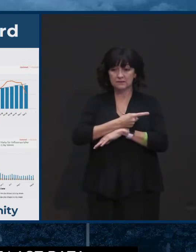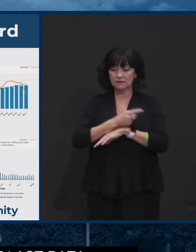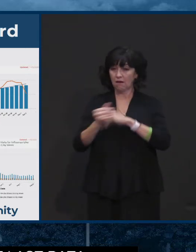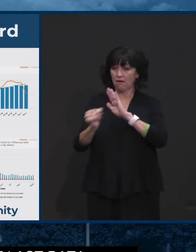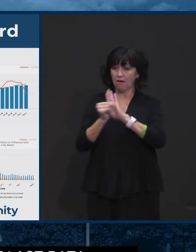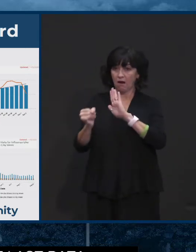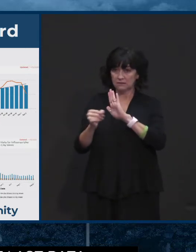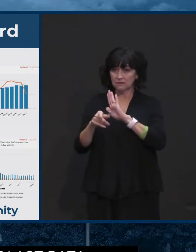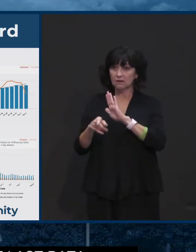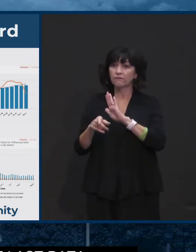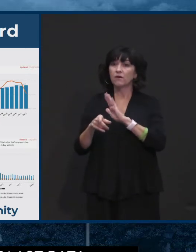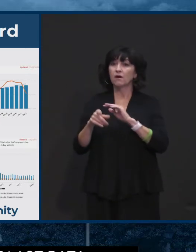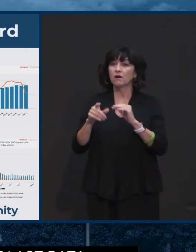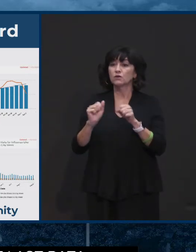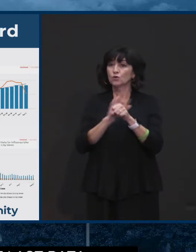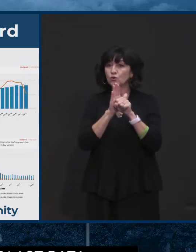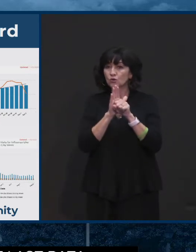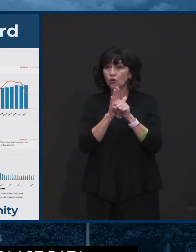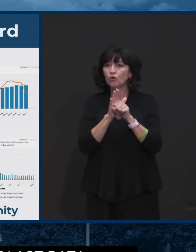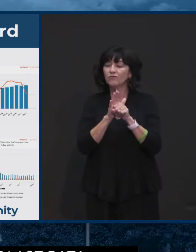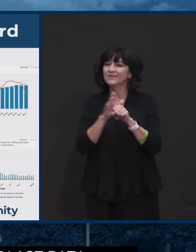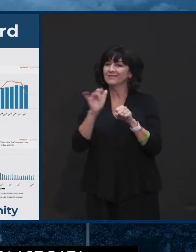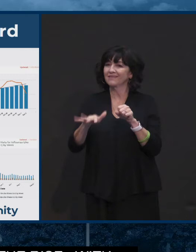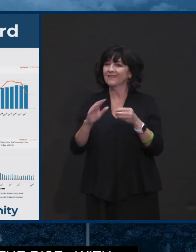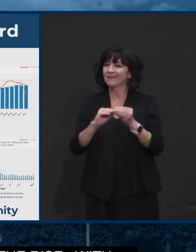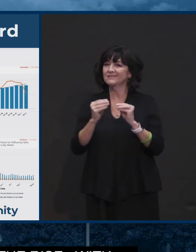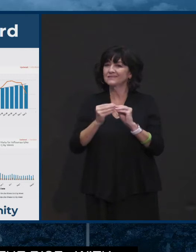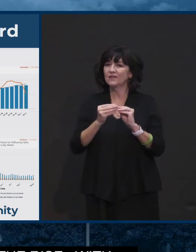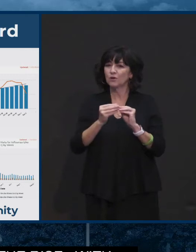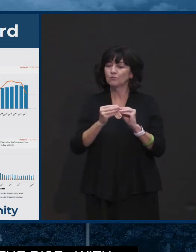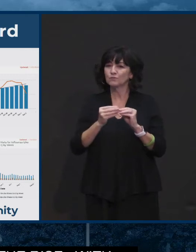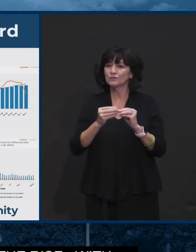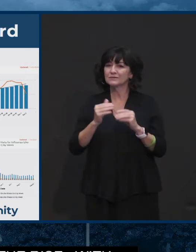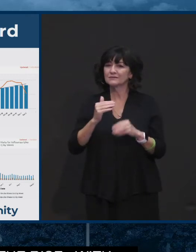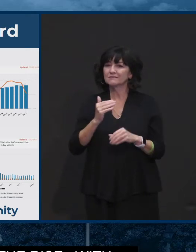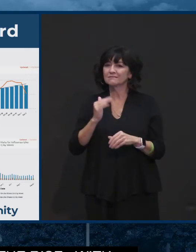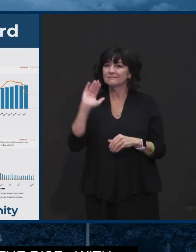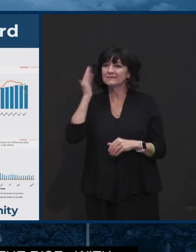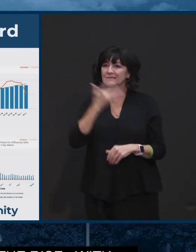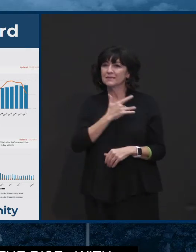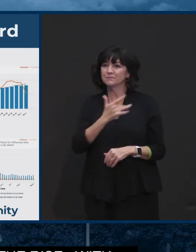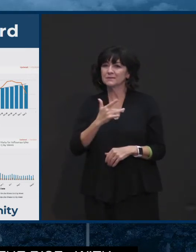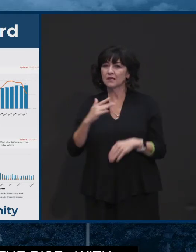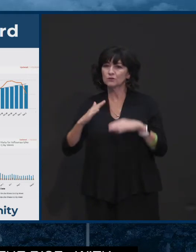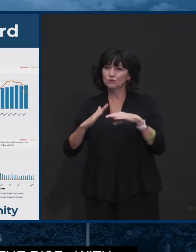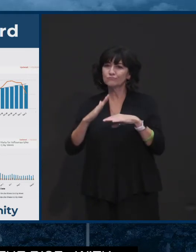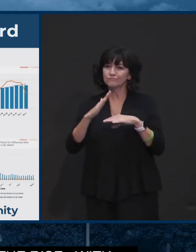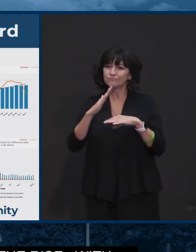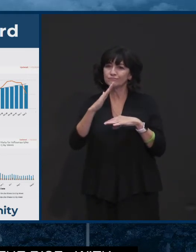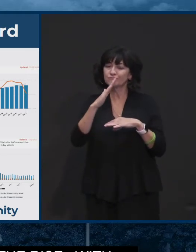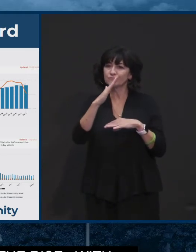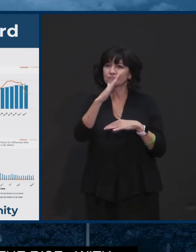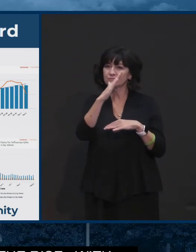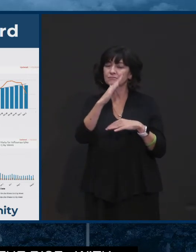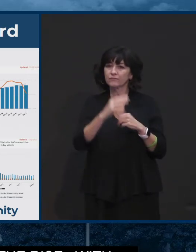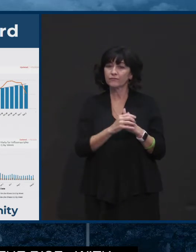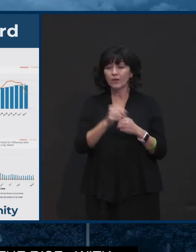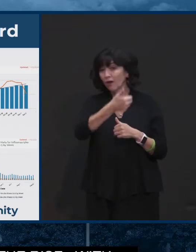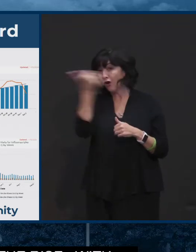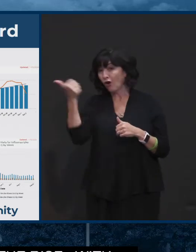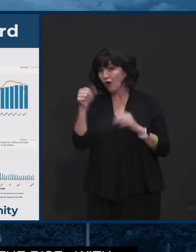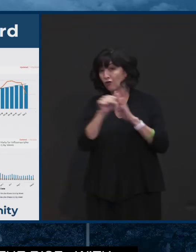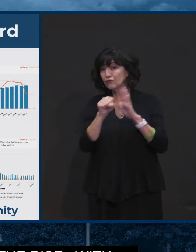bit lumpy there. It kind of goes up and down, but still on a trend upward, which is where we don't want to be. We're not as bad as other states,